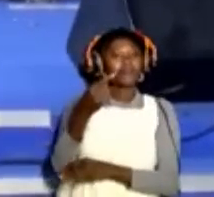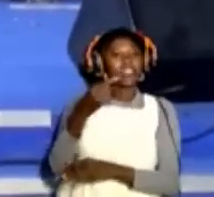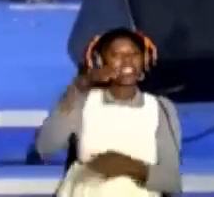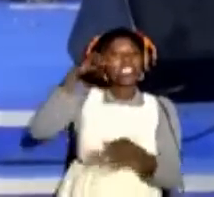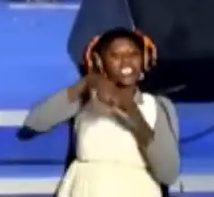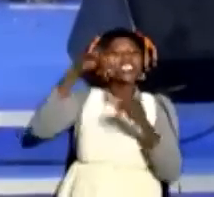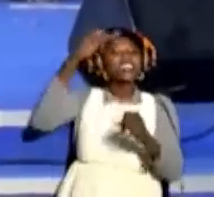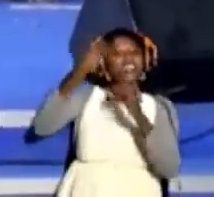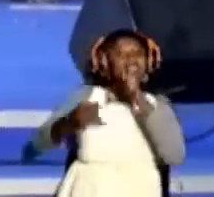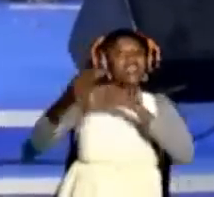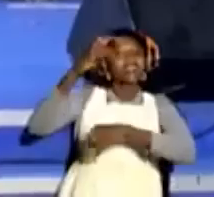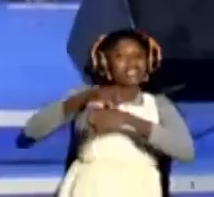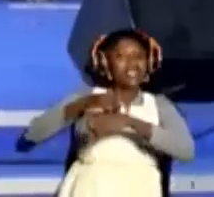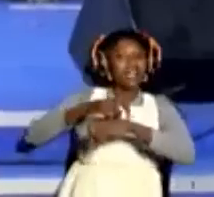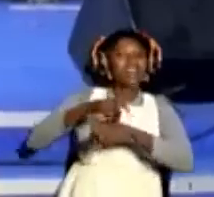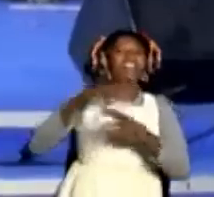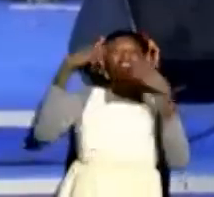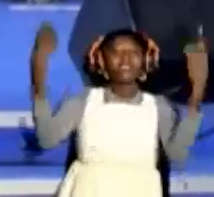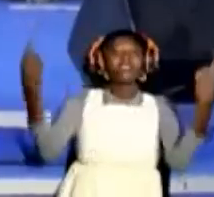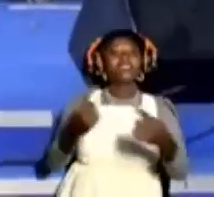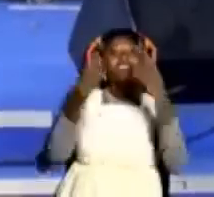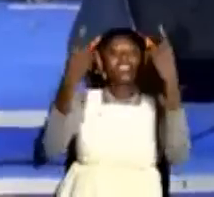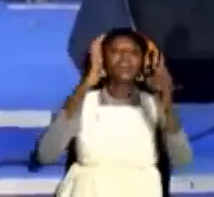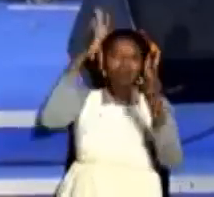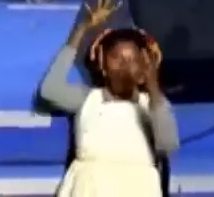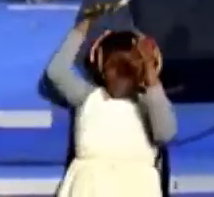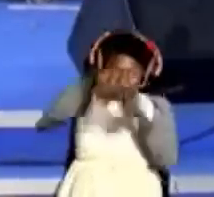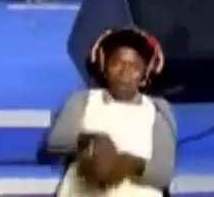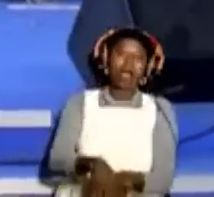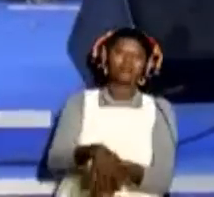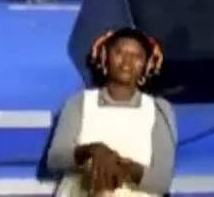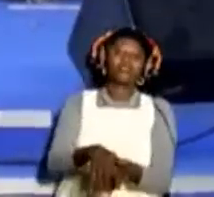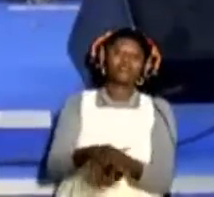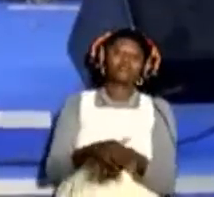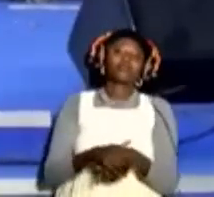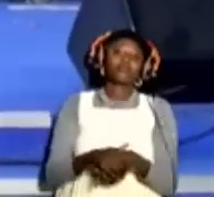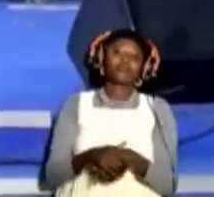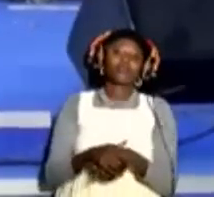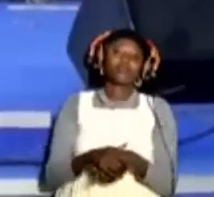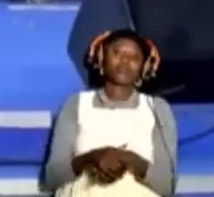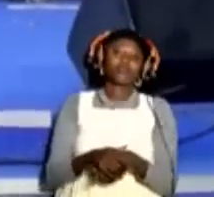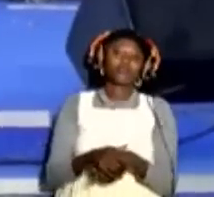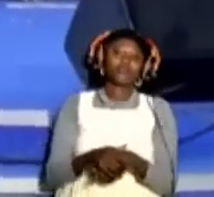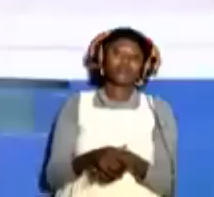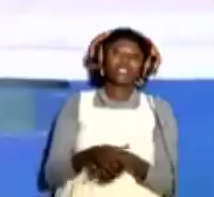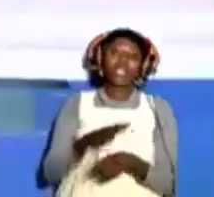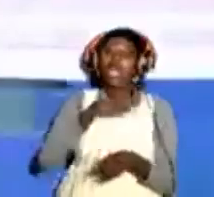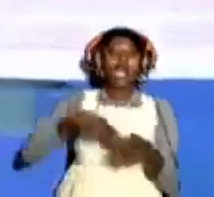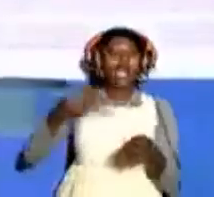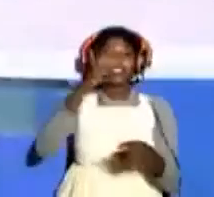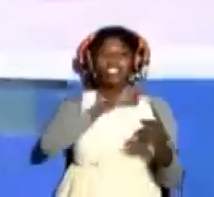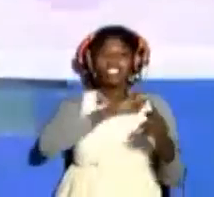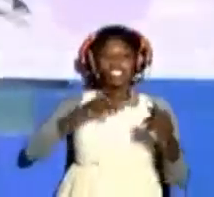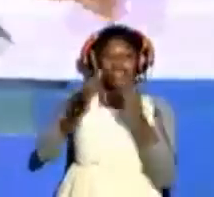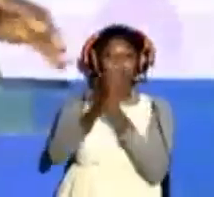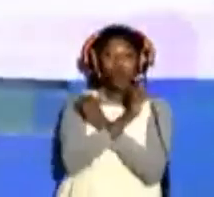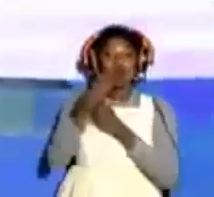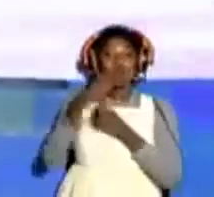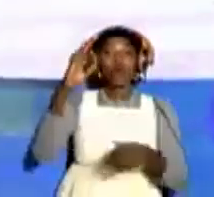in the end time, iniquity shall do what? Shall abound. And the love of